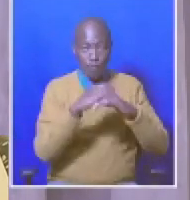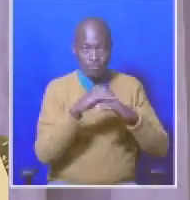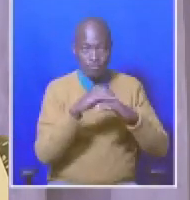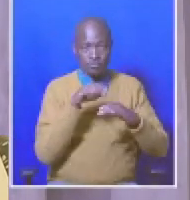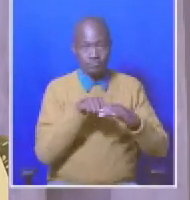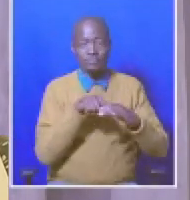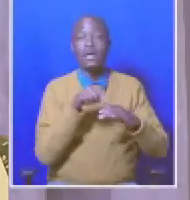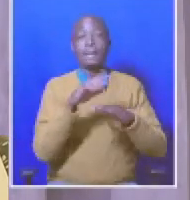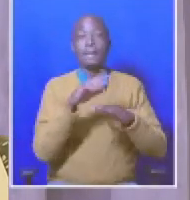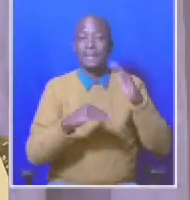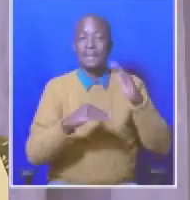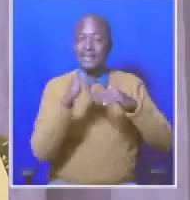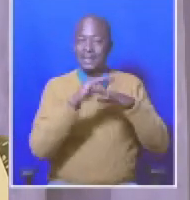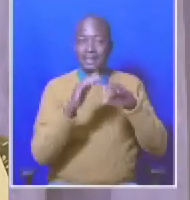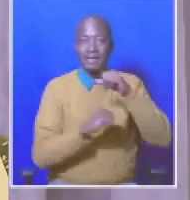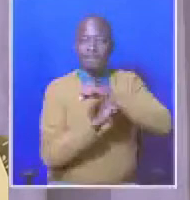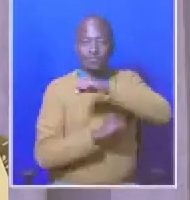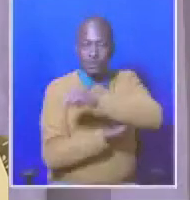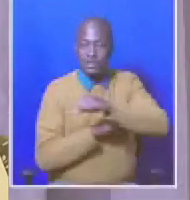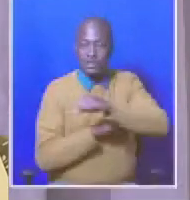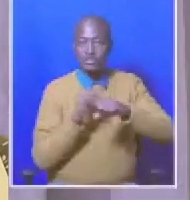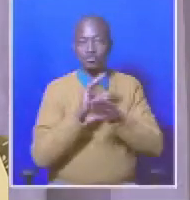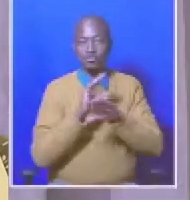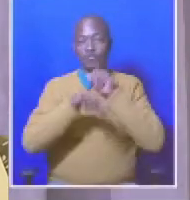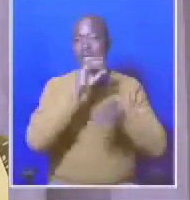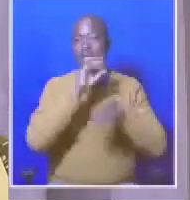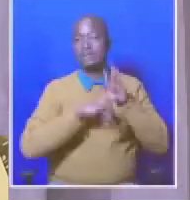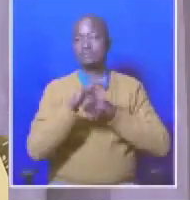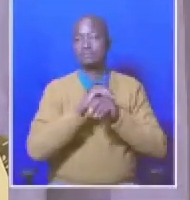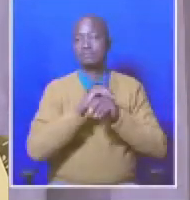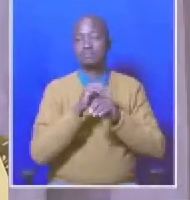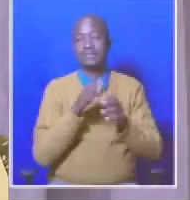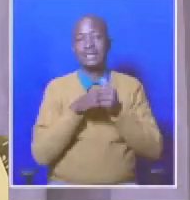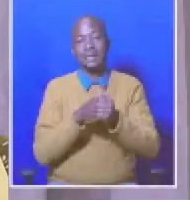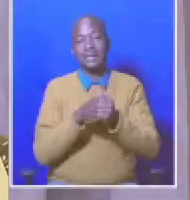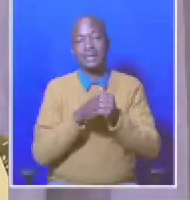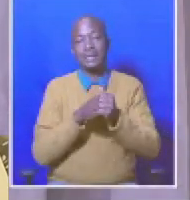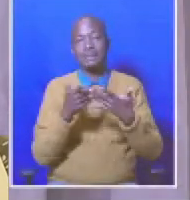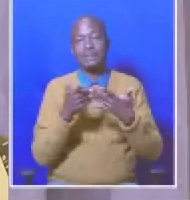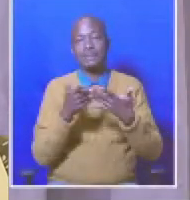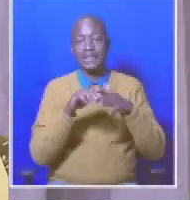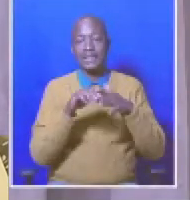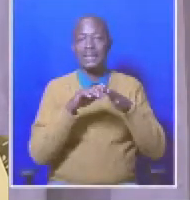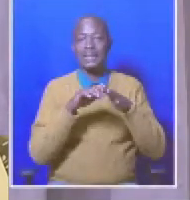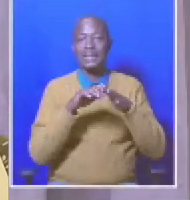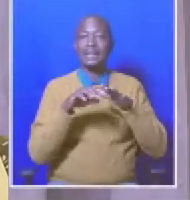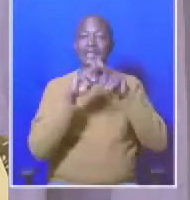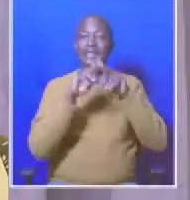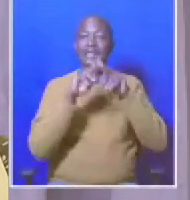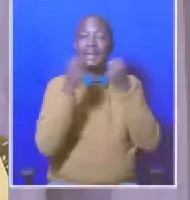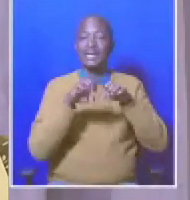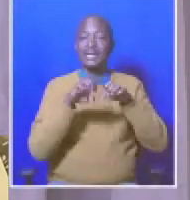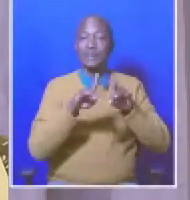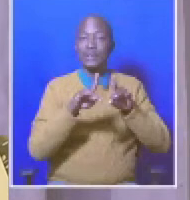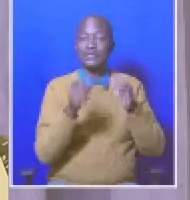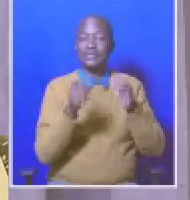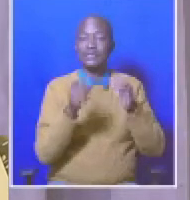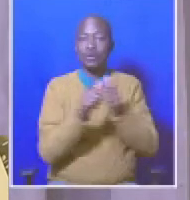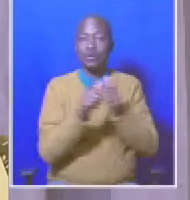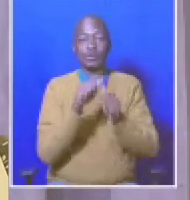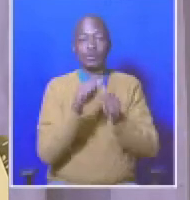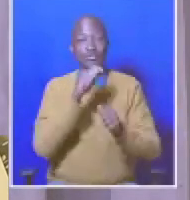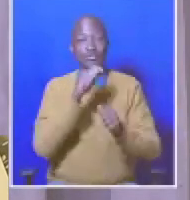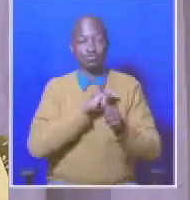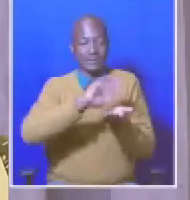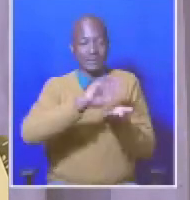building the foundations for learning led by the National Education Collaboration Trust, and the second